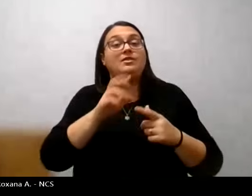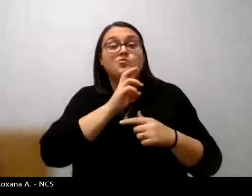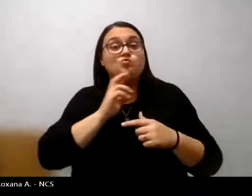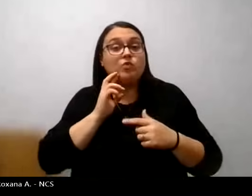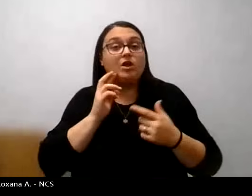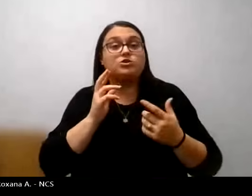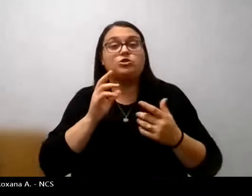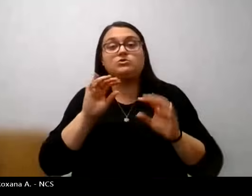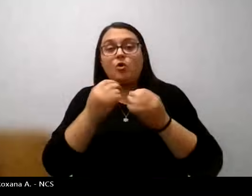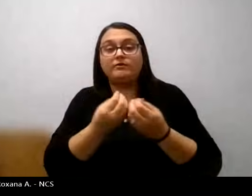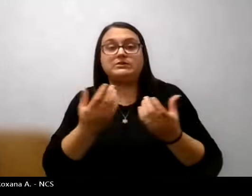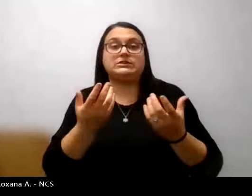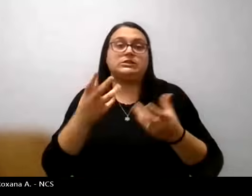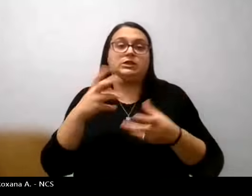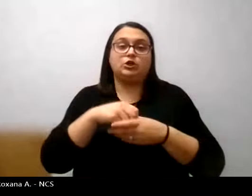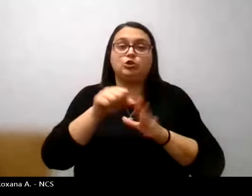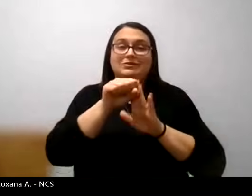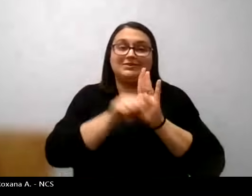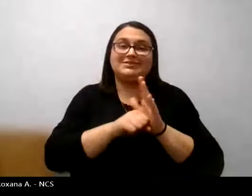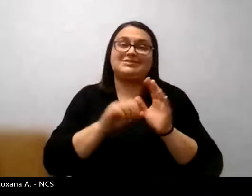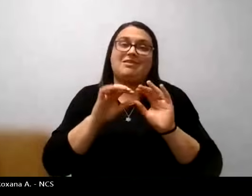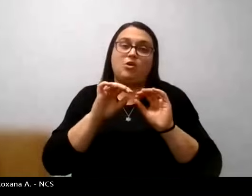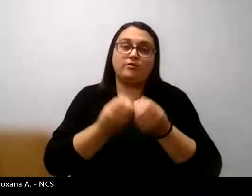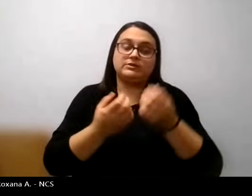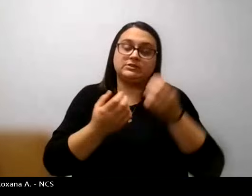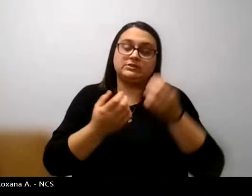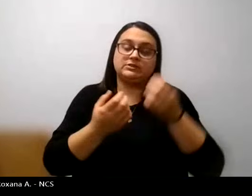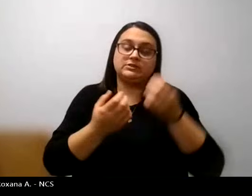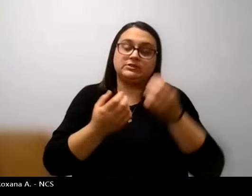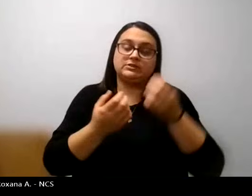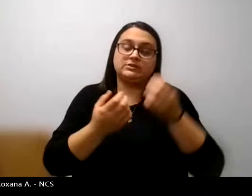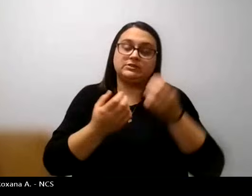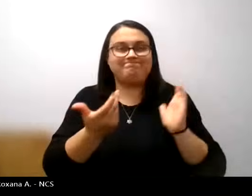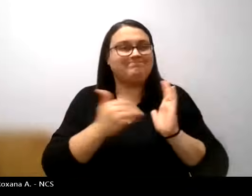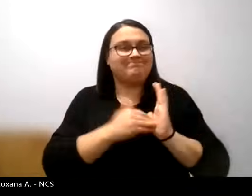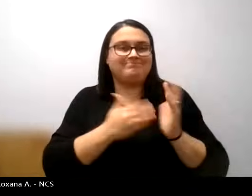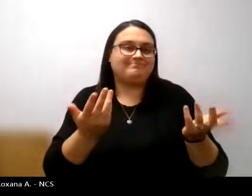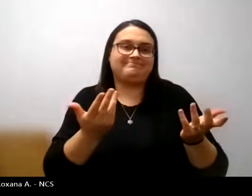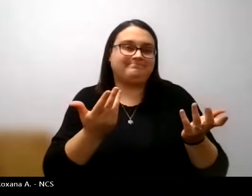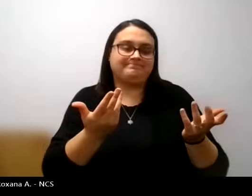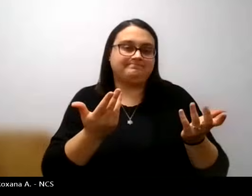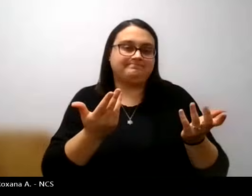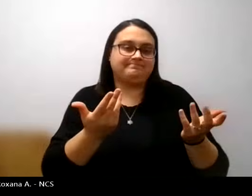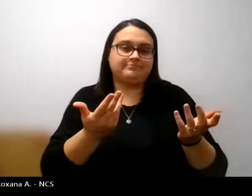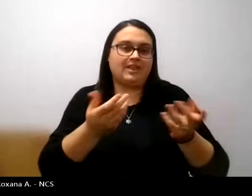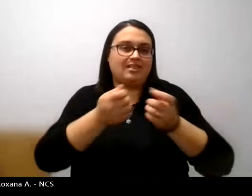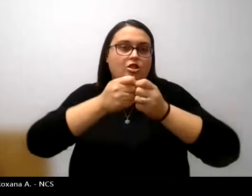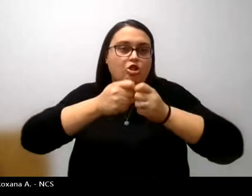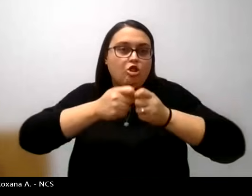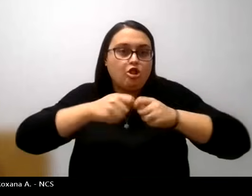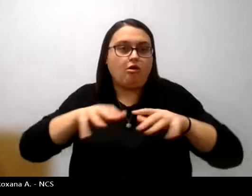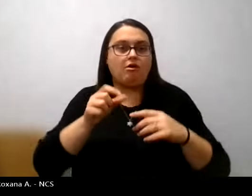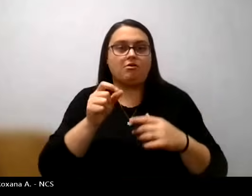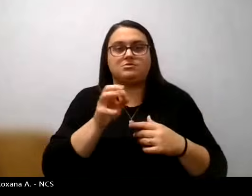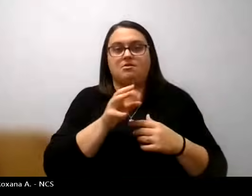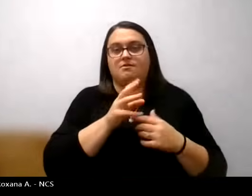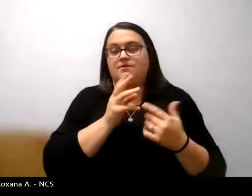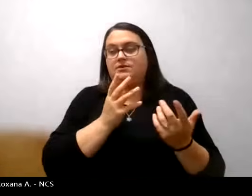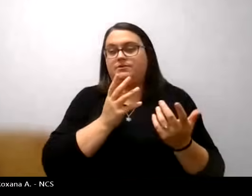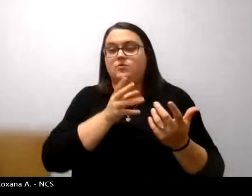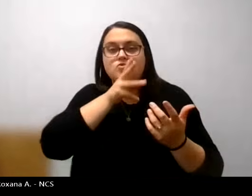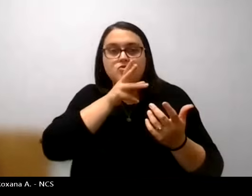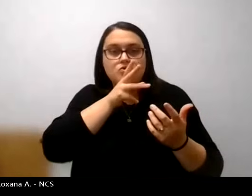and offices, including state offices? Again, we don't have a loss of